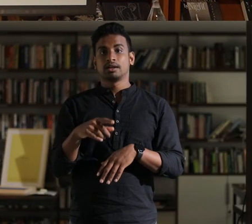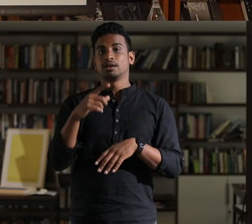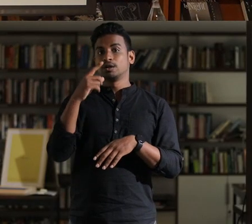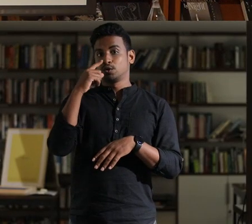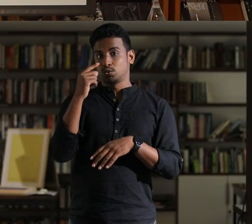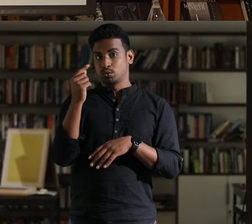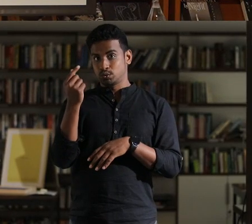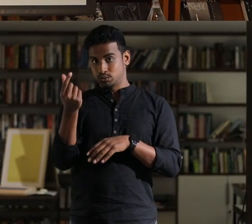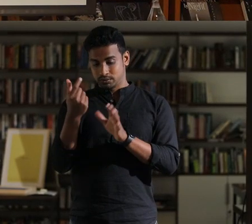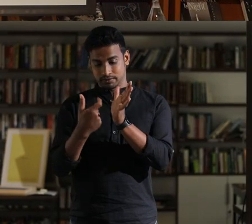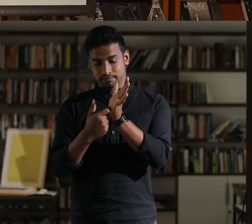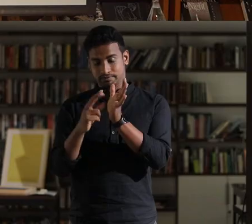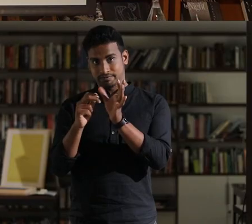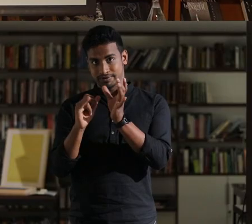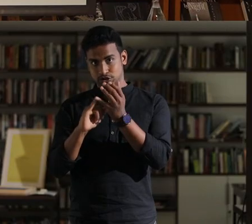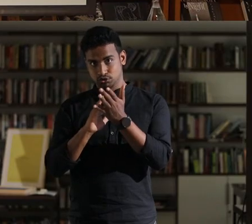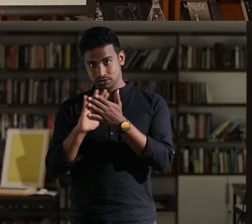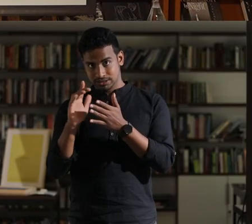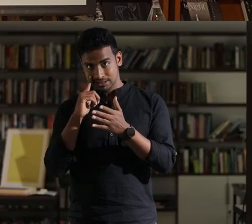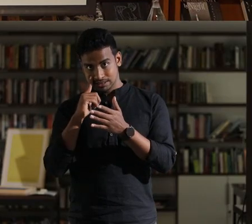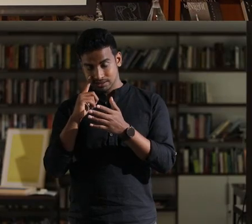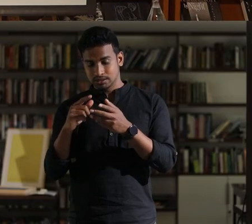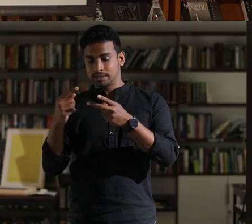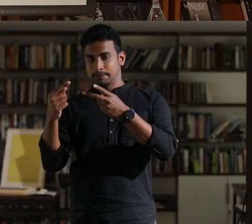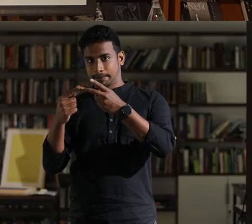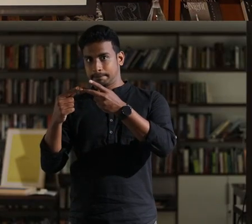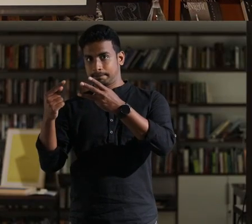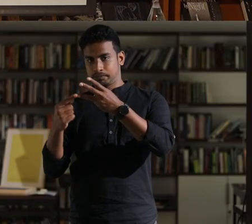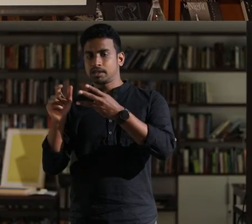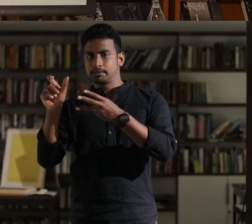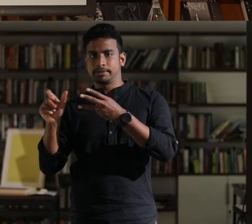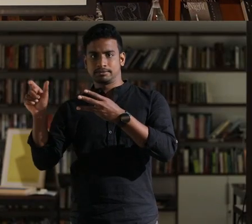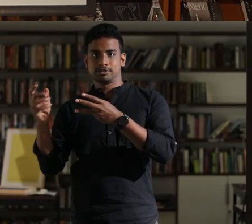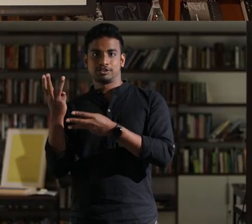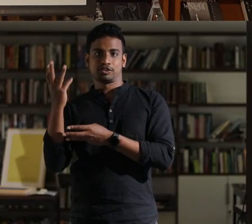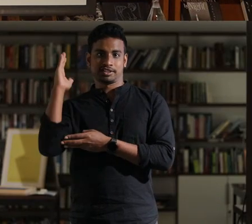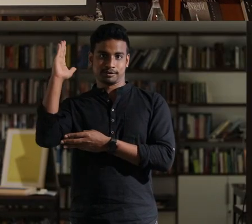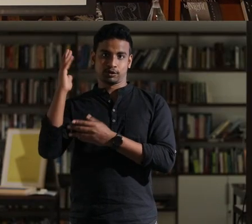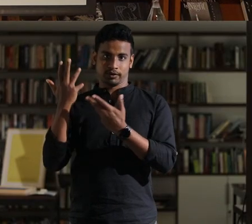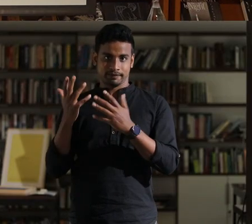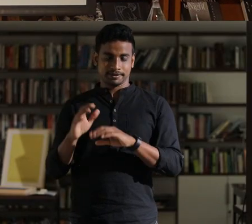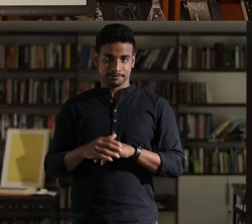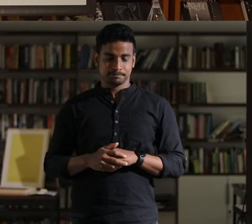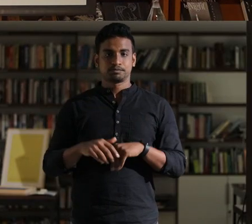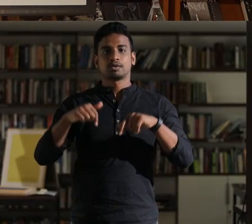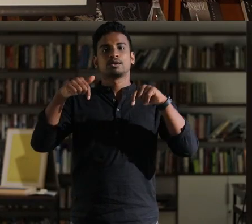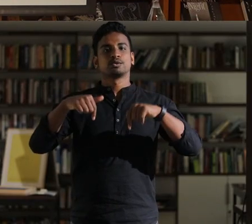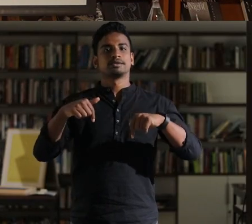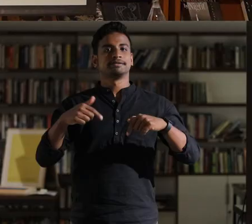and graphic novelist Sarnath Banerjee. In today's session,